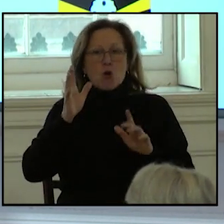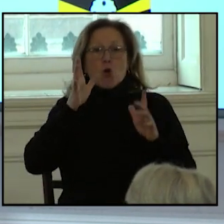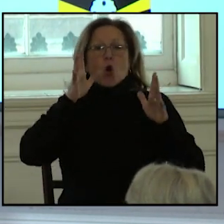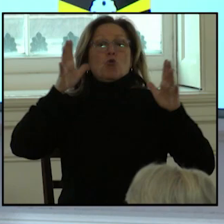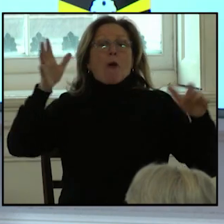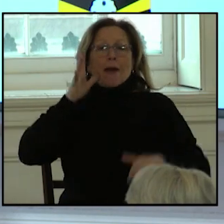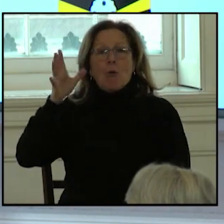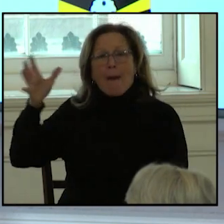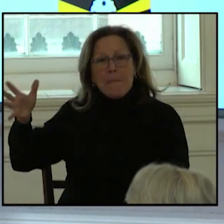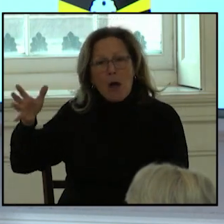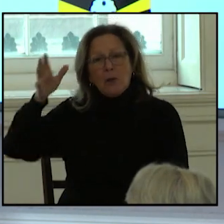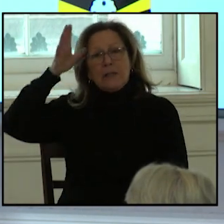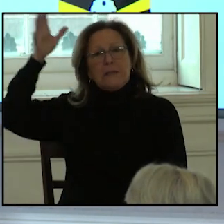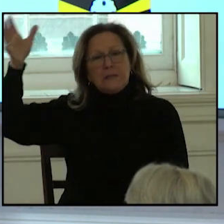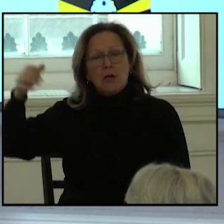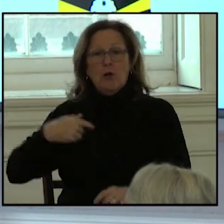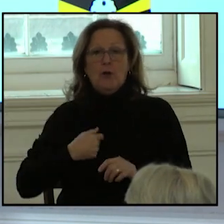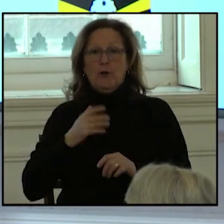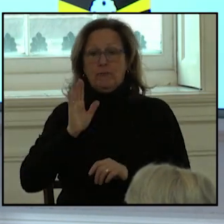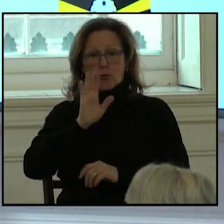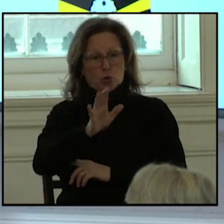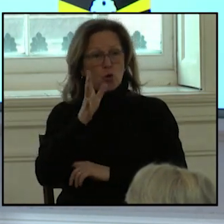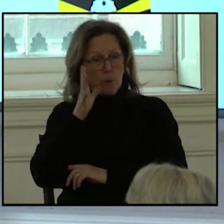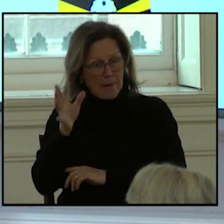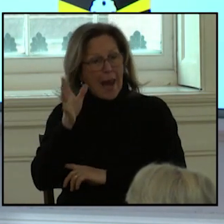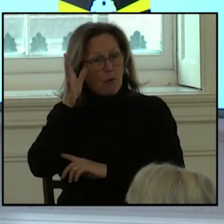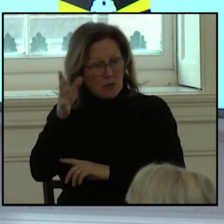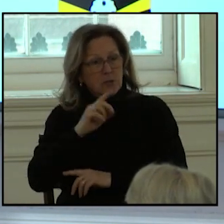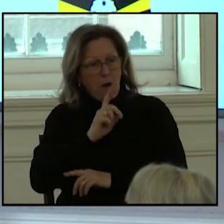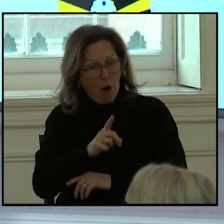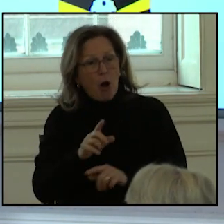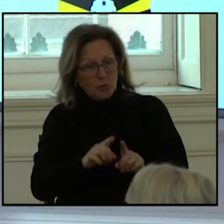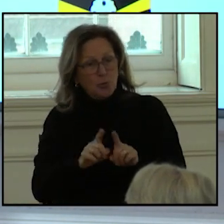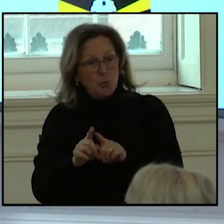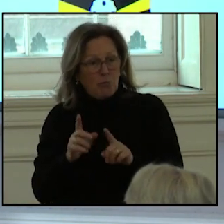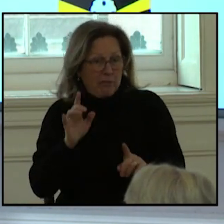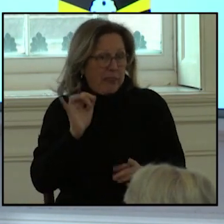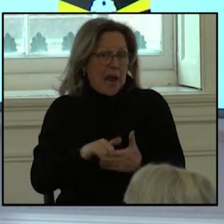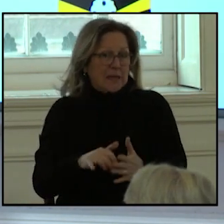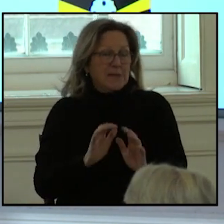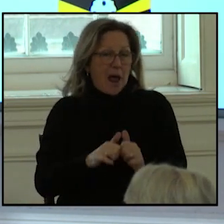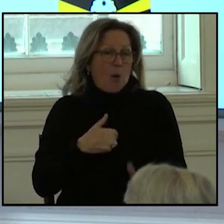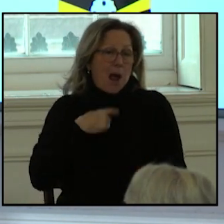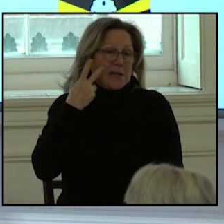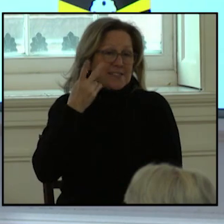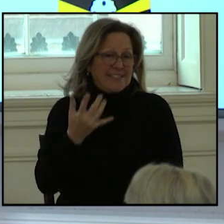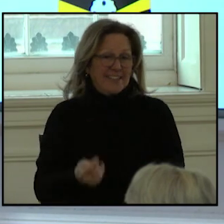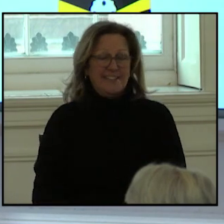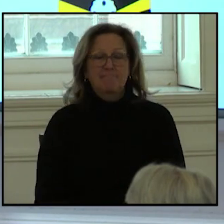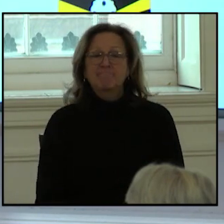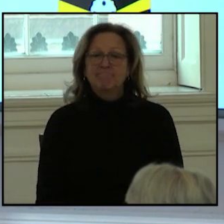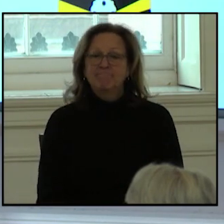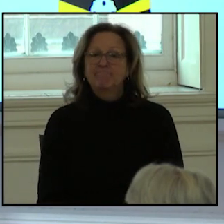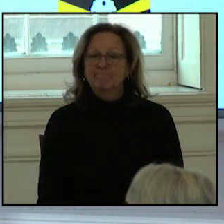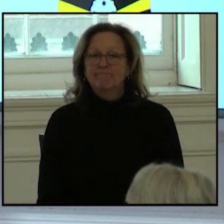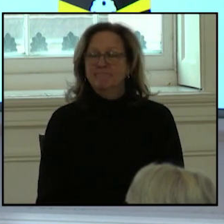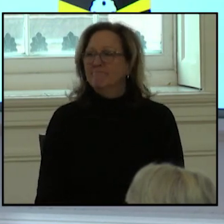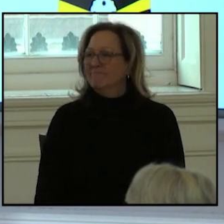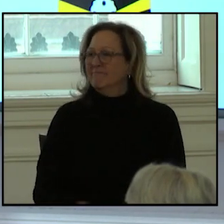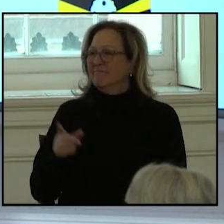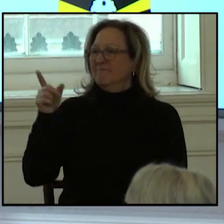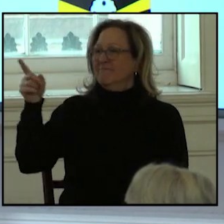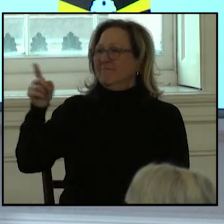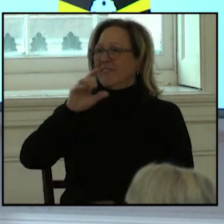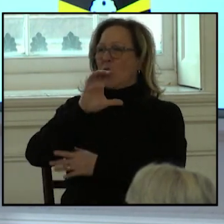your ancestors, and your parents are too. That's how I see it, which is why Coram said it